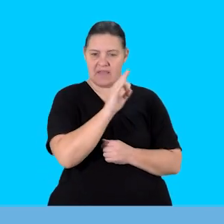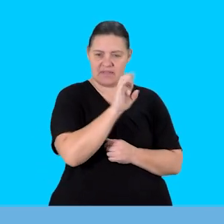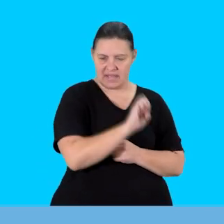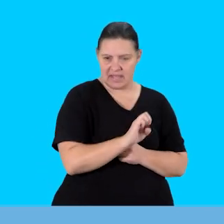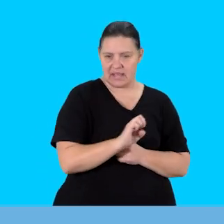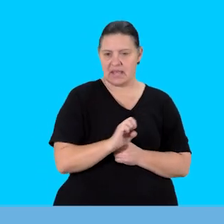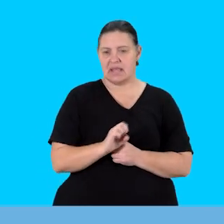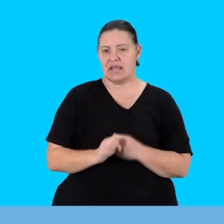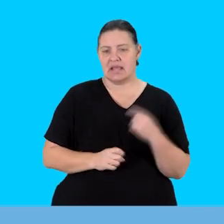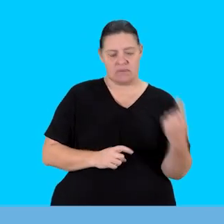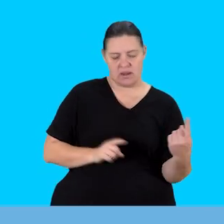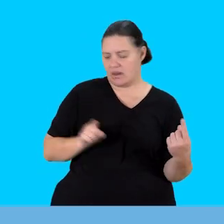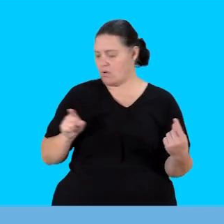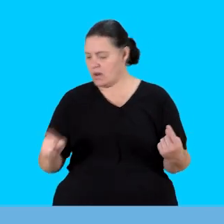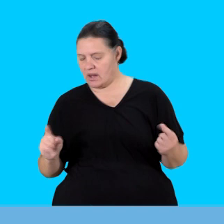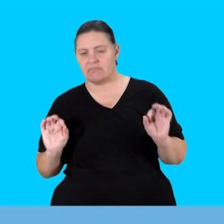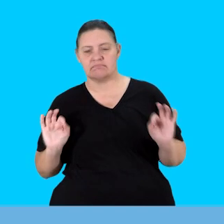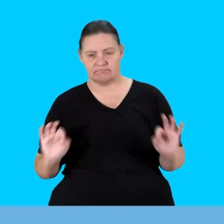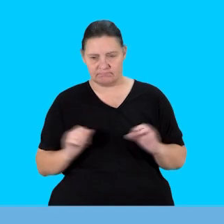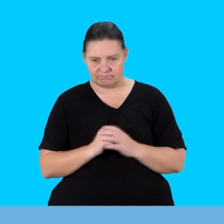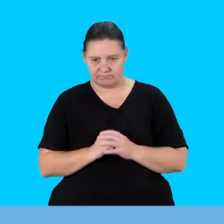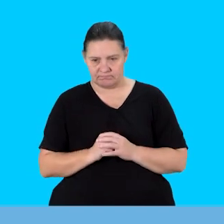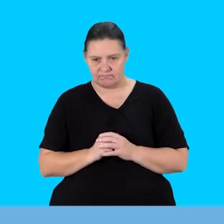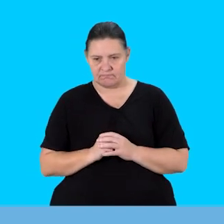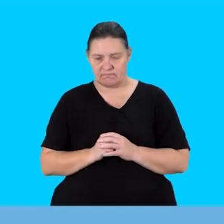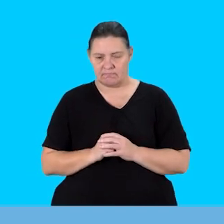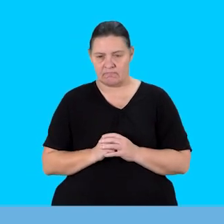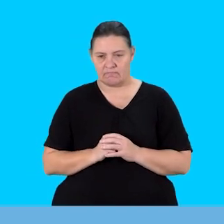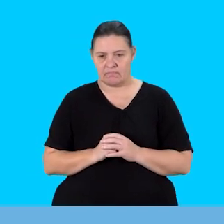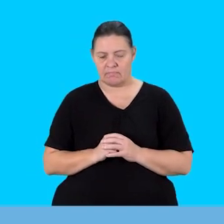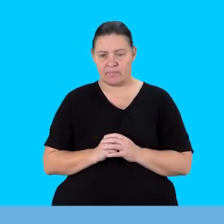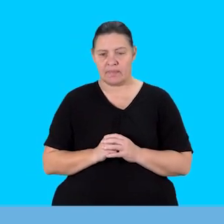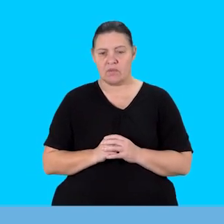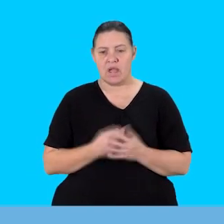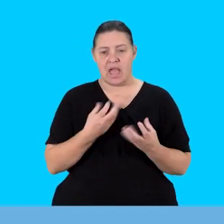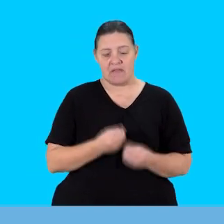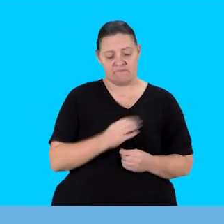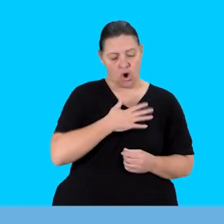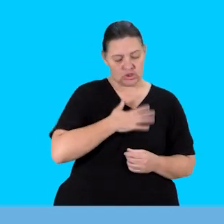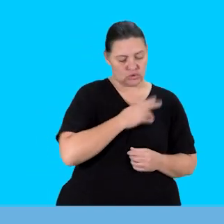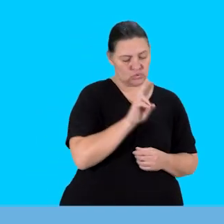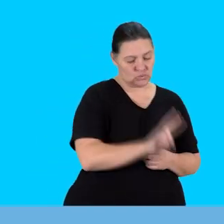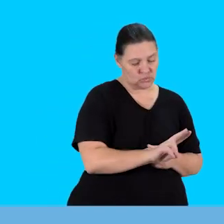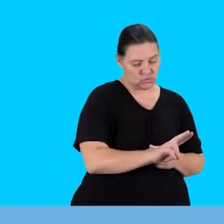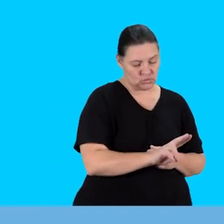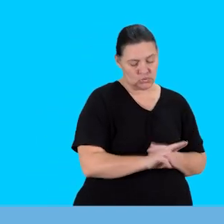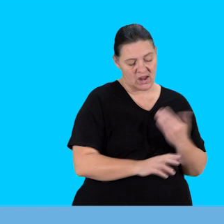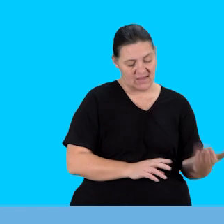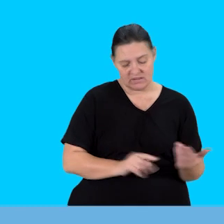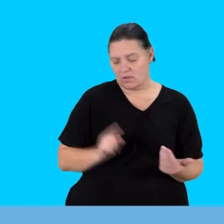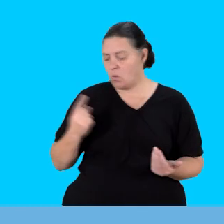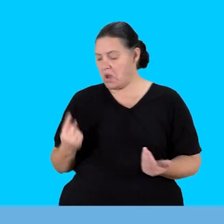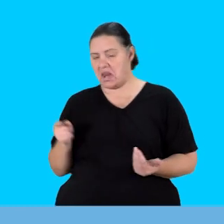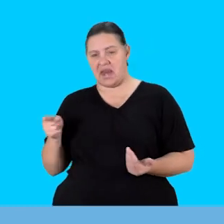Fe, one ion on the left-hand side, one ion on the right-hand side. So that is balanced. But oxygen, we have 2 on the